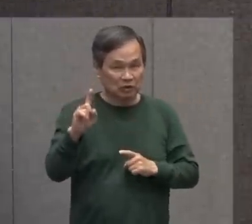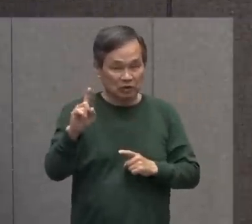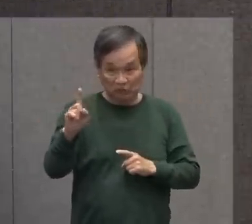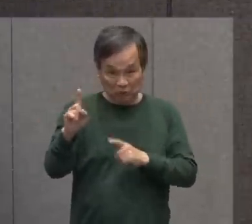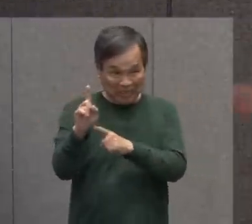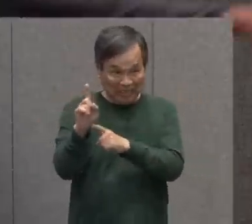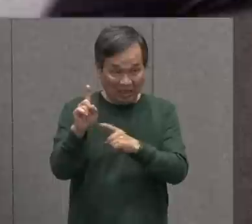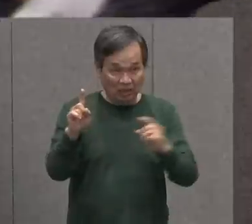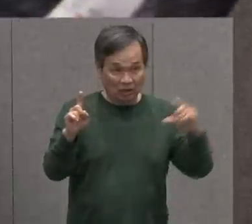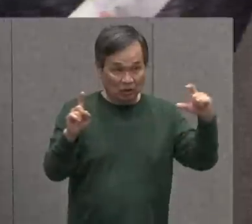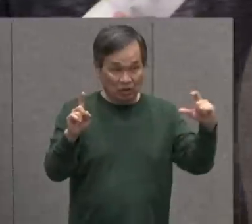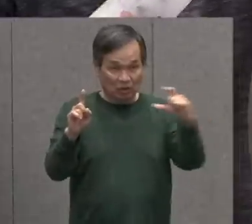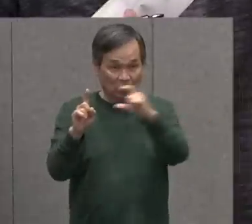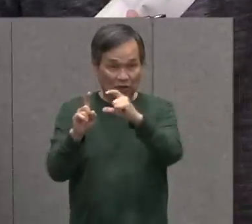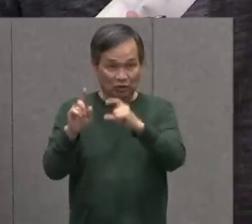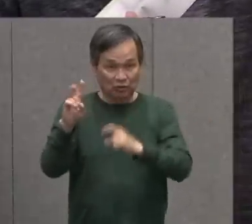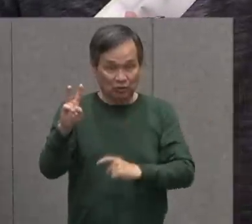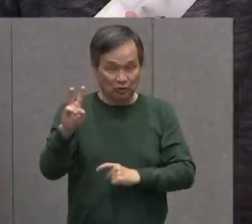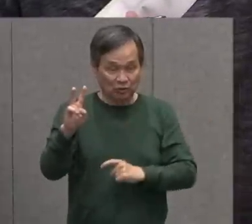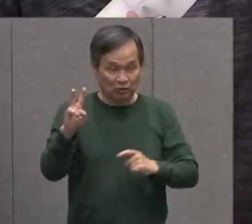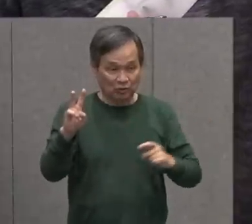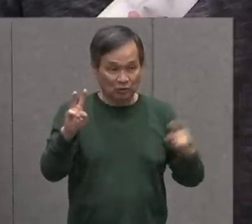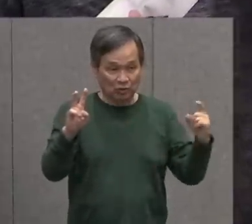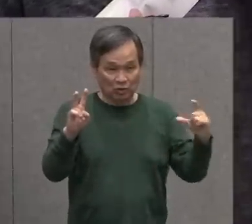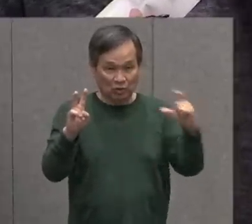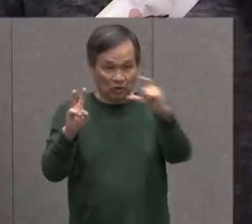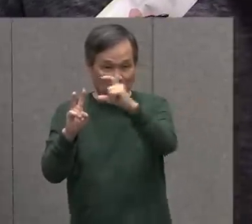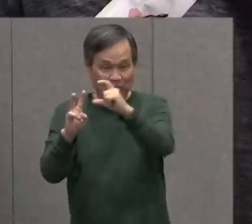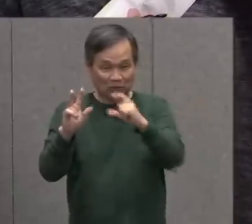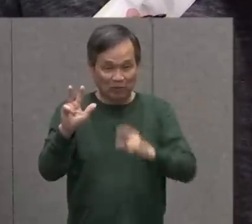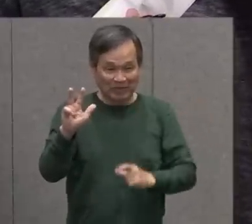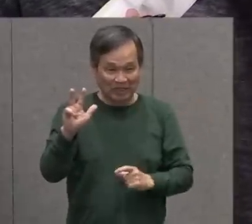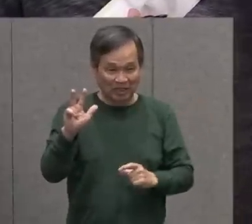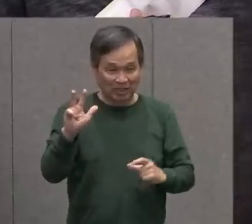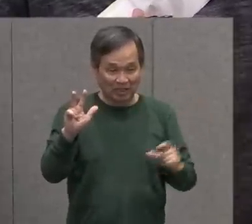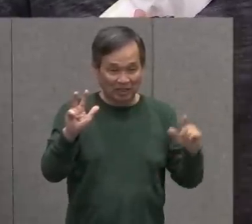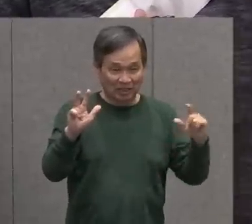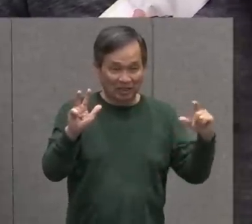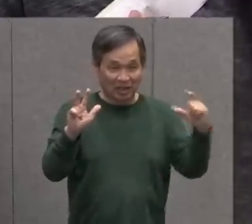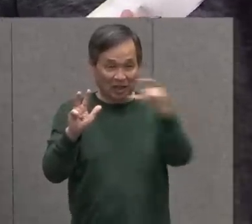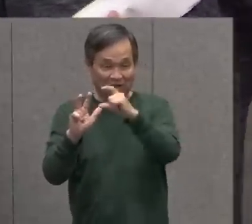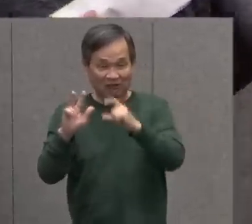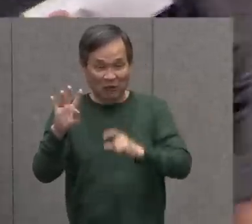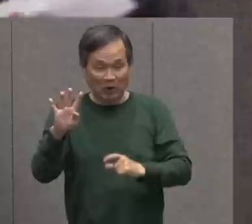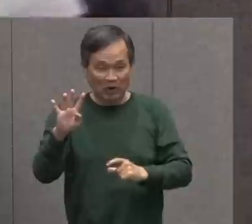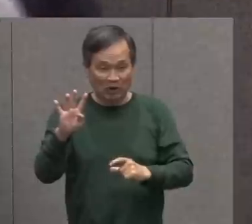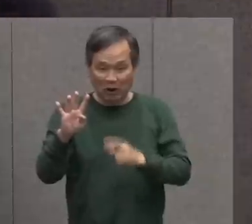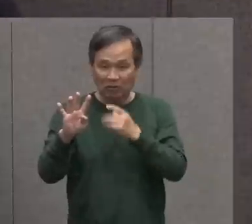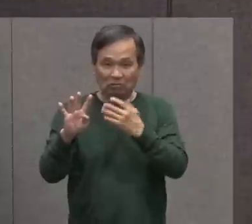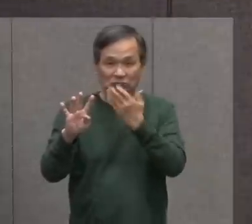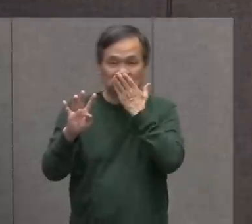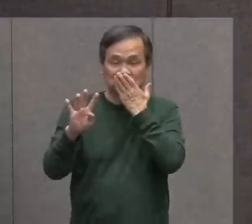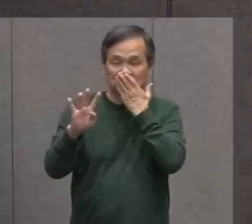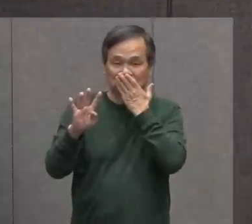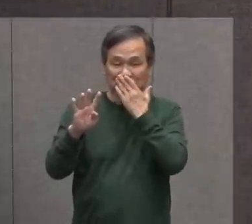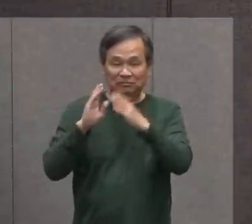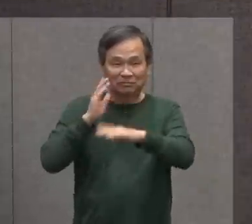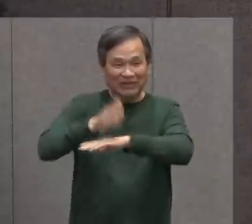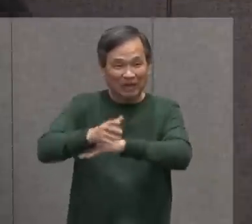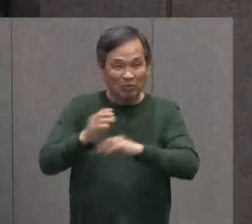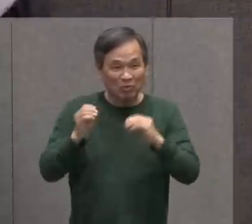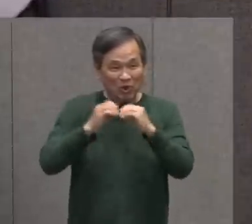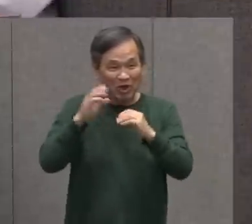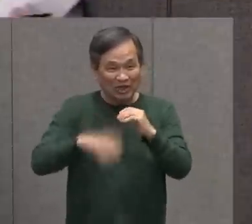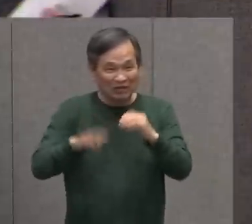makes more than four. If I add three to 1 1/2, that gives me 4 1/2. It's too